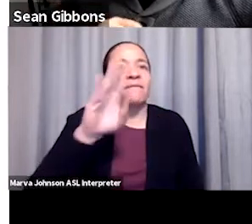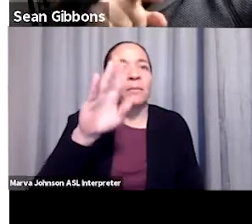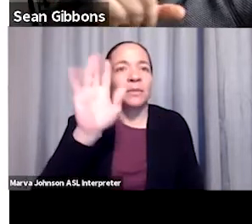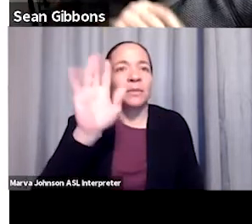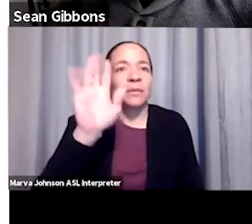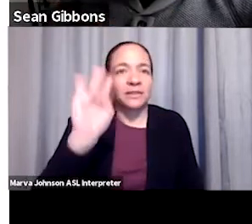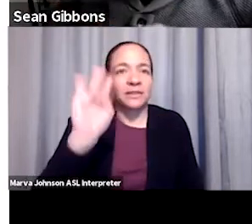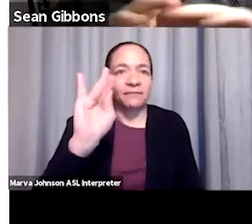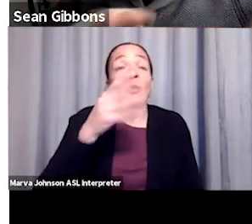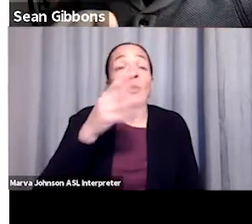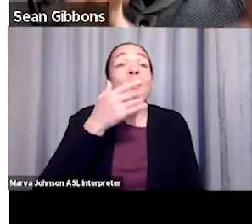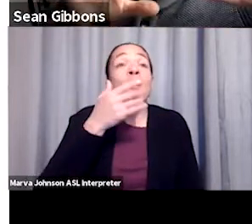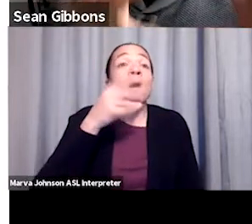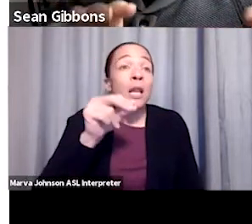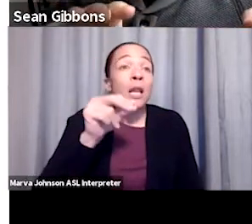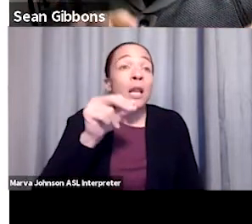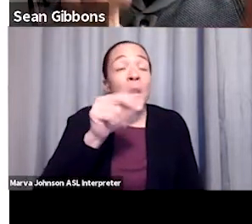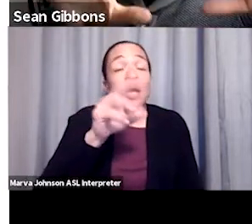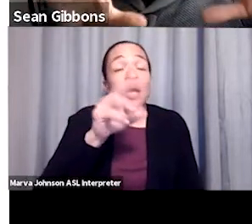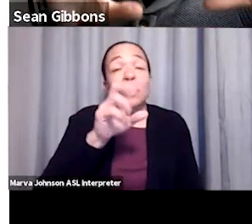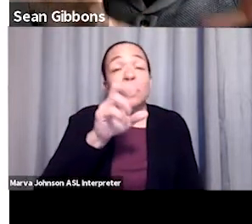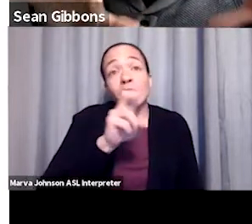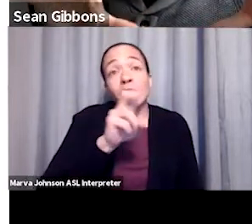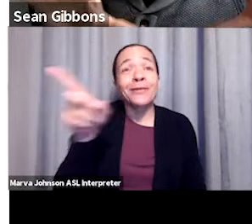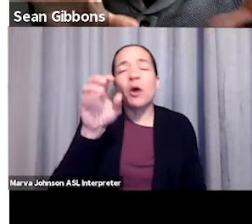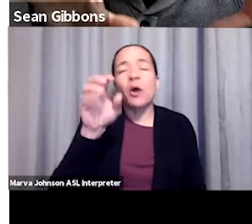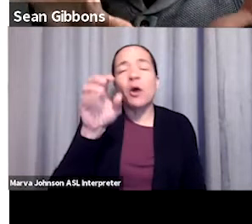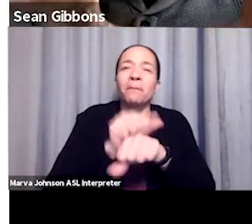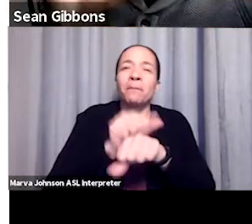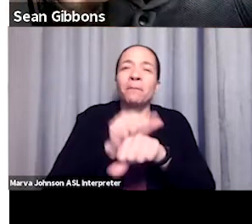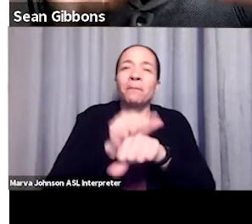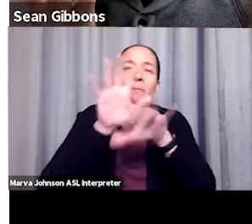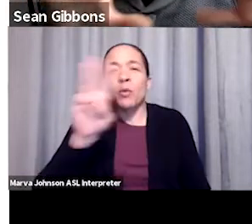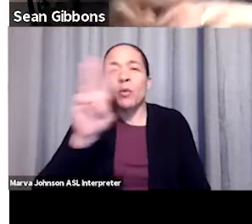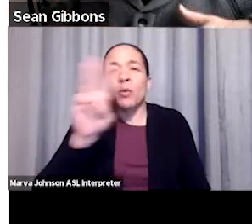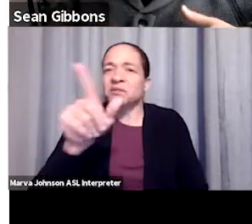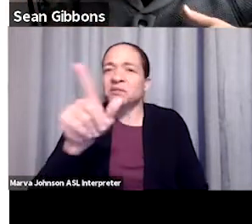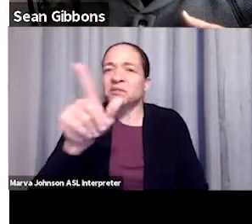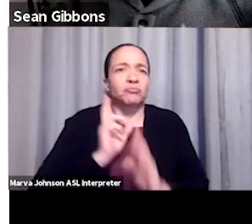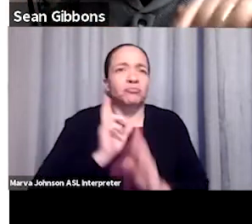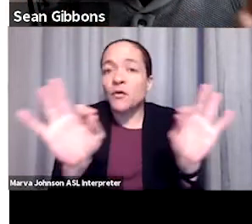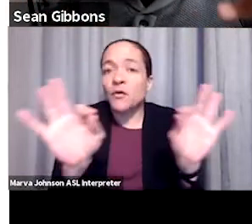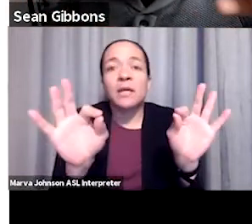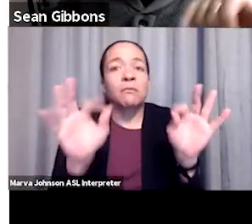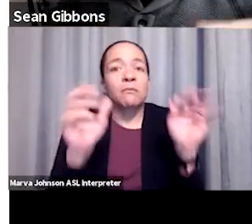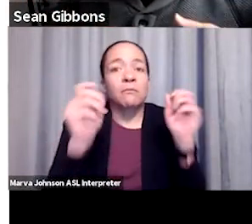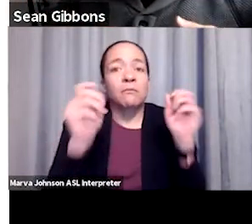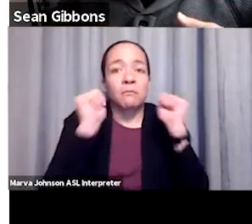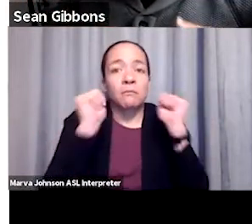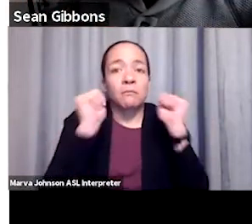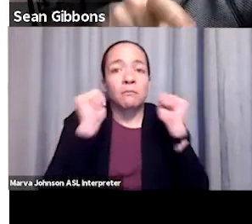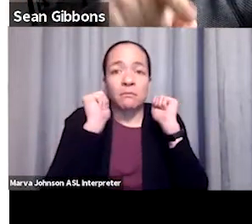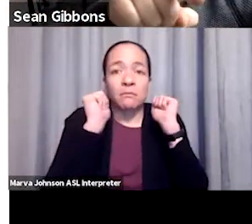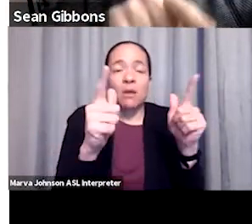want to check in with, go ahead. These are all free and available to anybody, and as probably won't surprise you to hear, all of these are going to be happening over Zoom. So you can get that detail